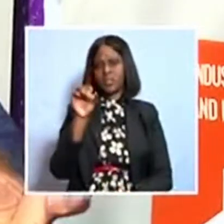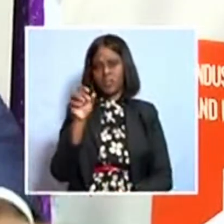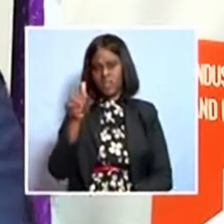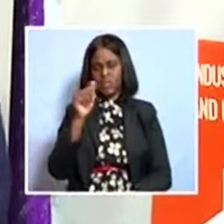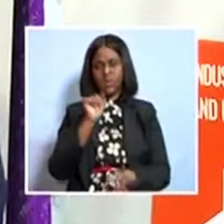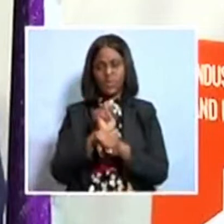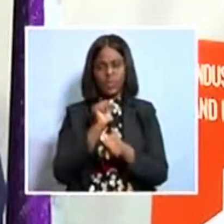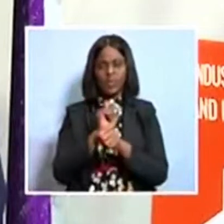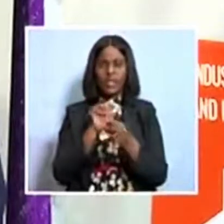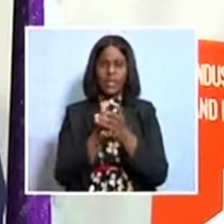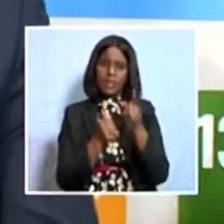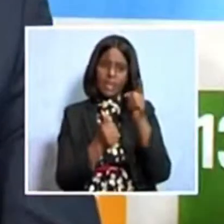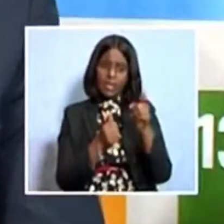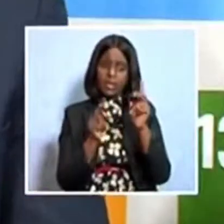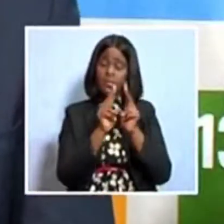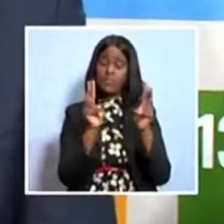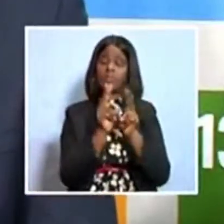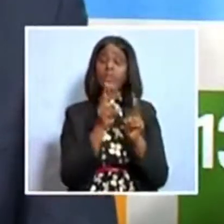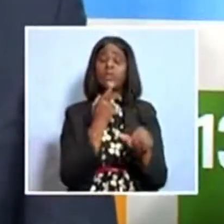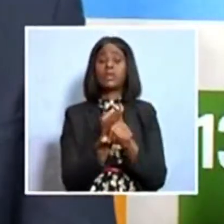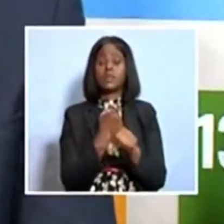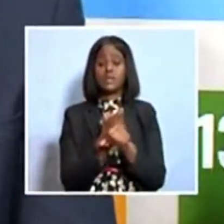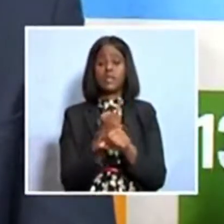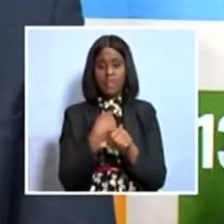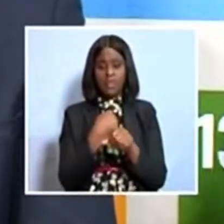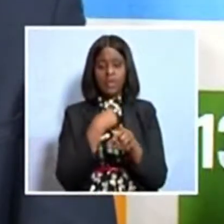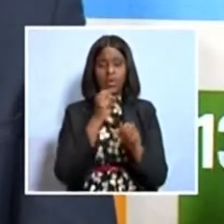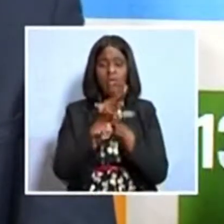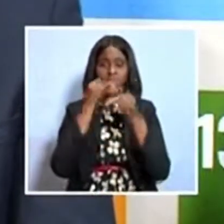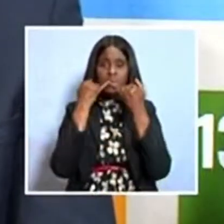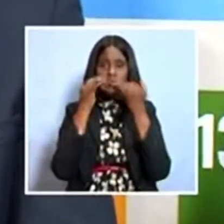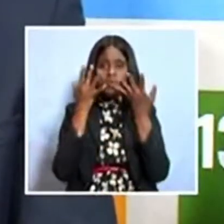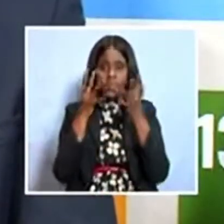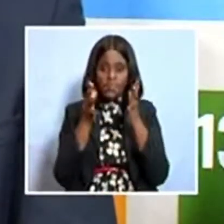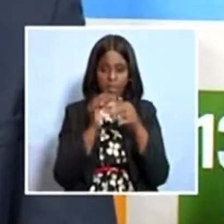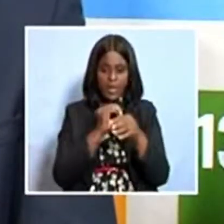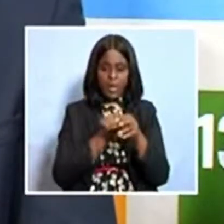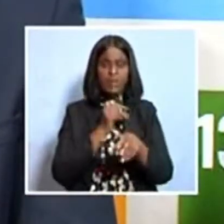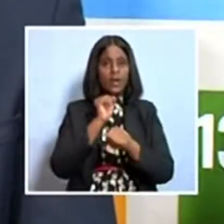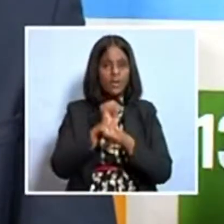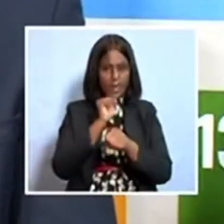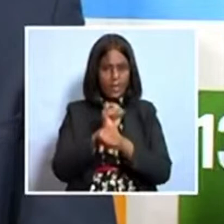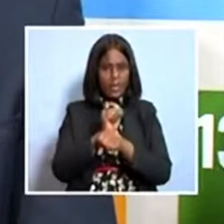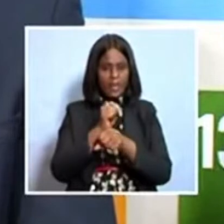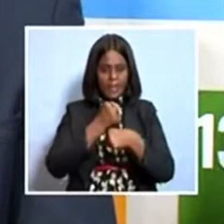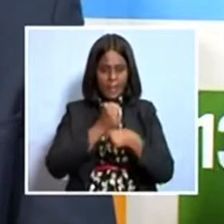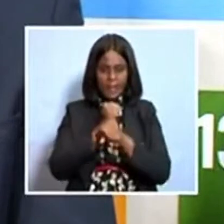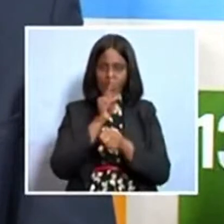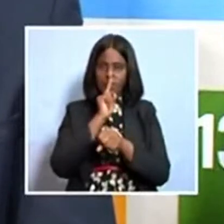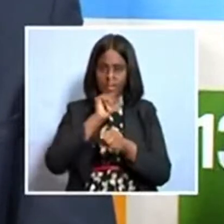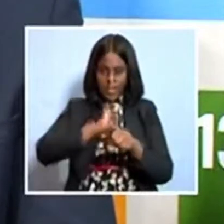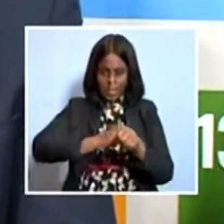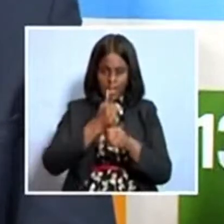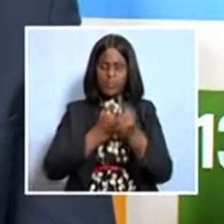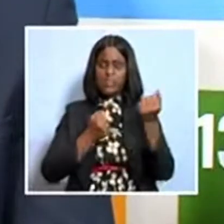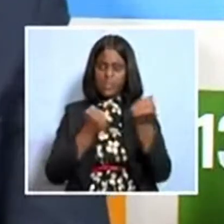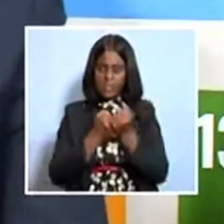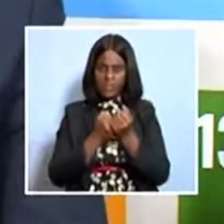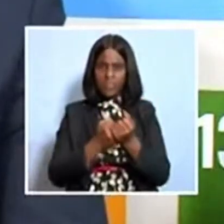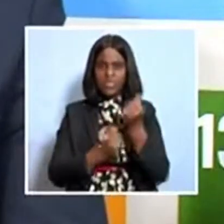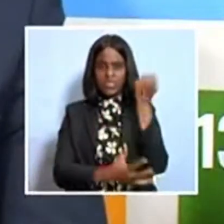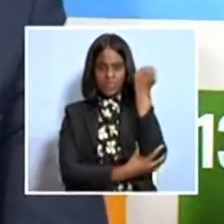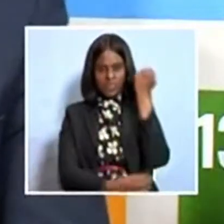Well, that is very difficult because, like I mentioned, our mandate is to ensure that we support poverty